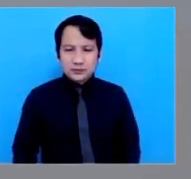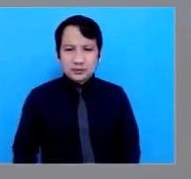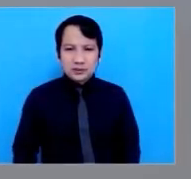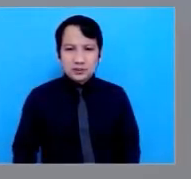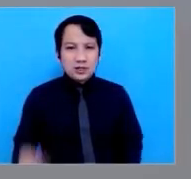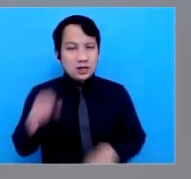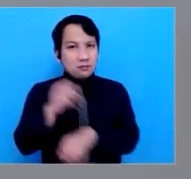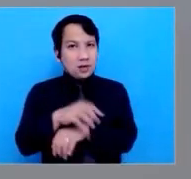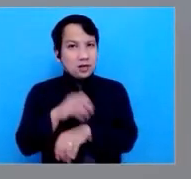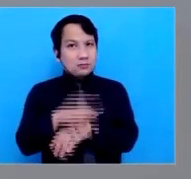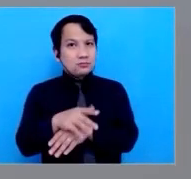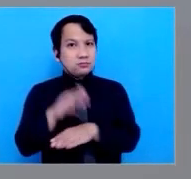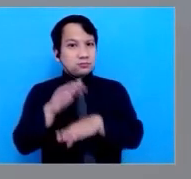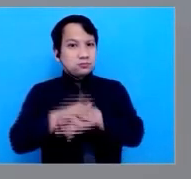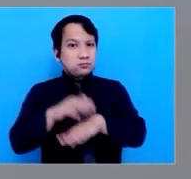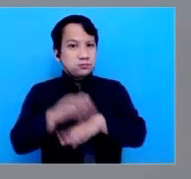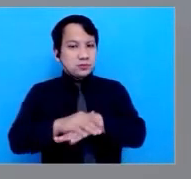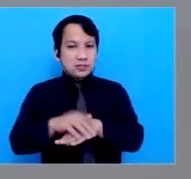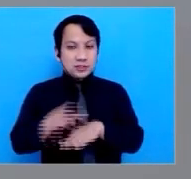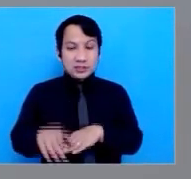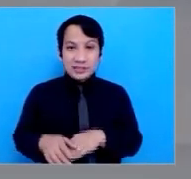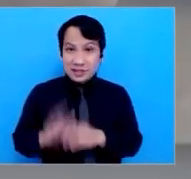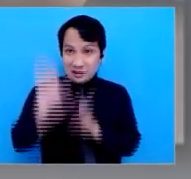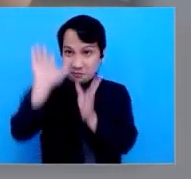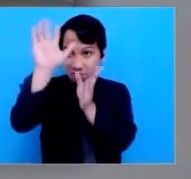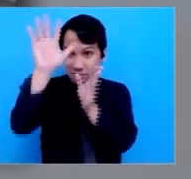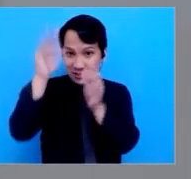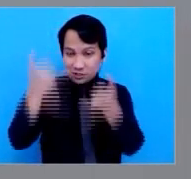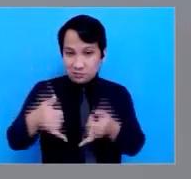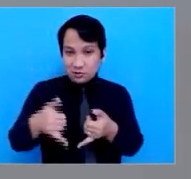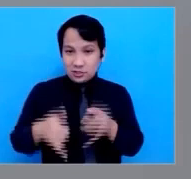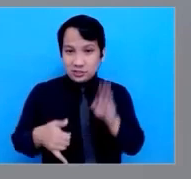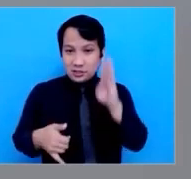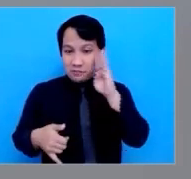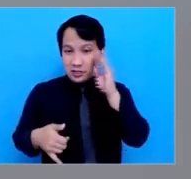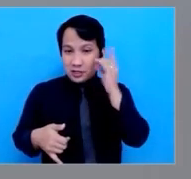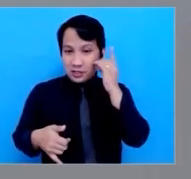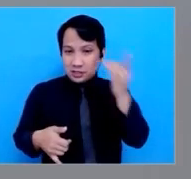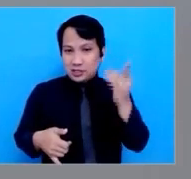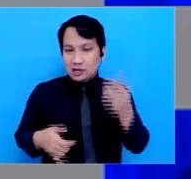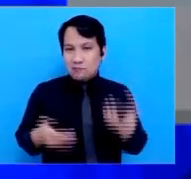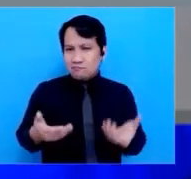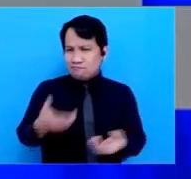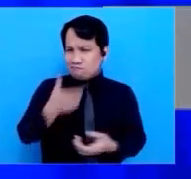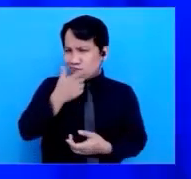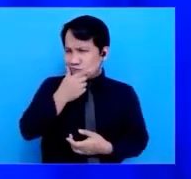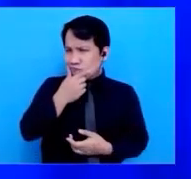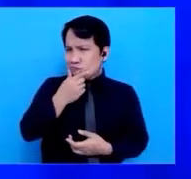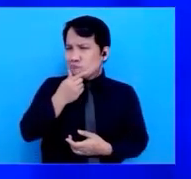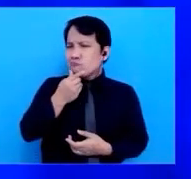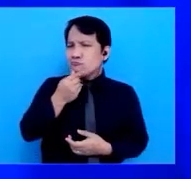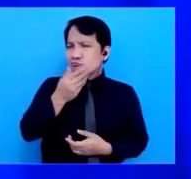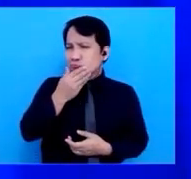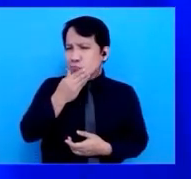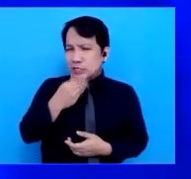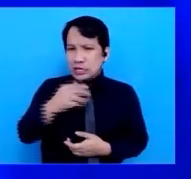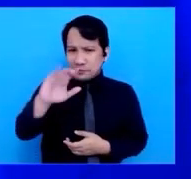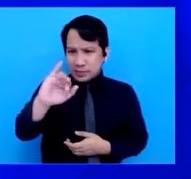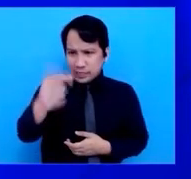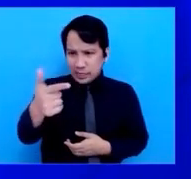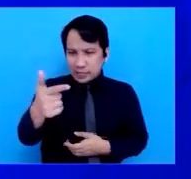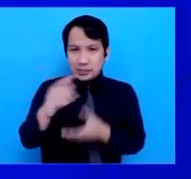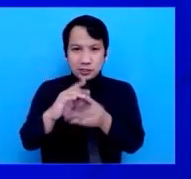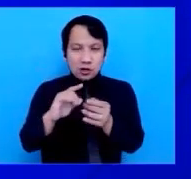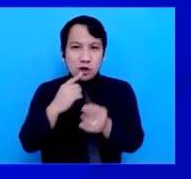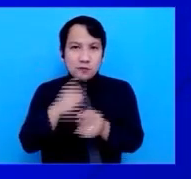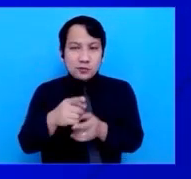Press alert! Star athletes Thirdy Ravena at Bea de Leon. May something? Nag-IG story kasi si